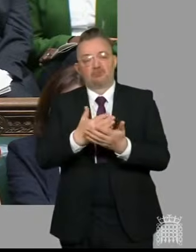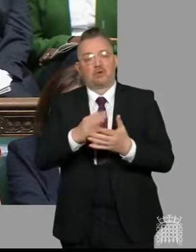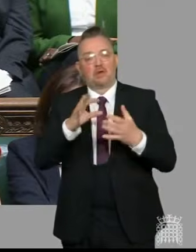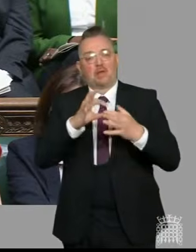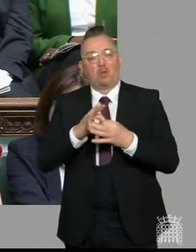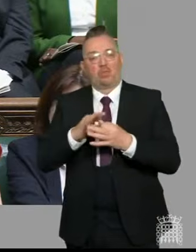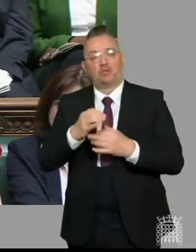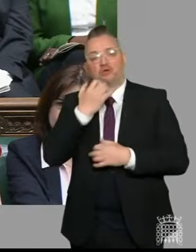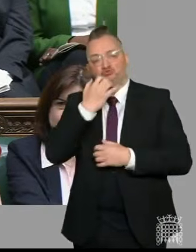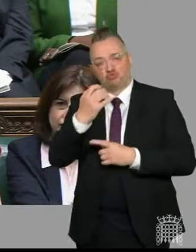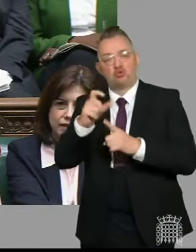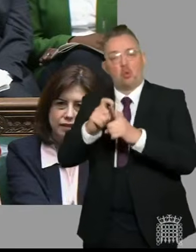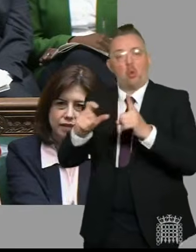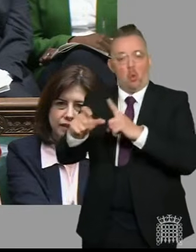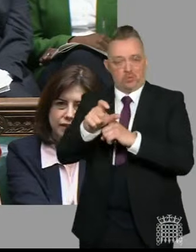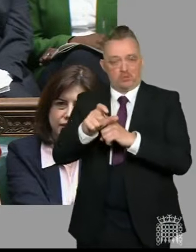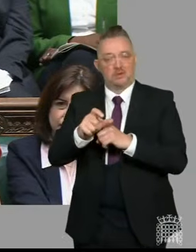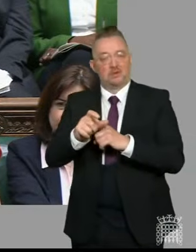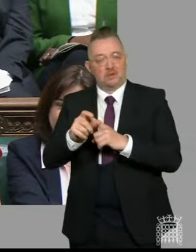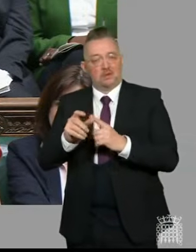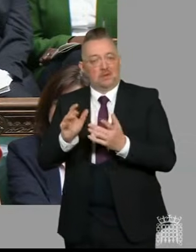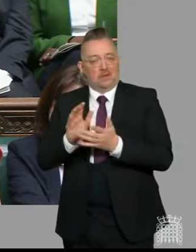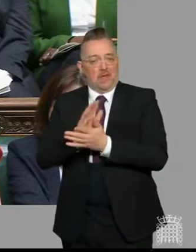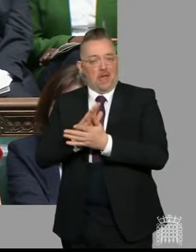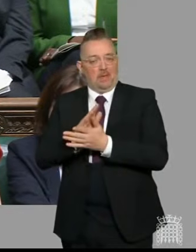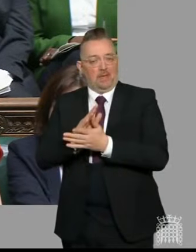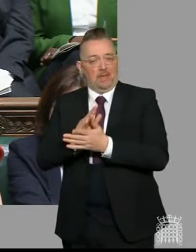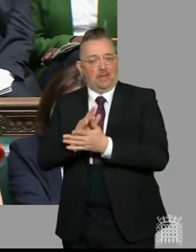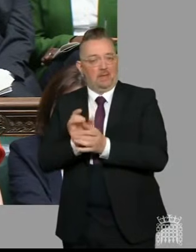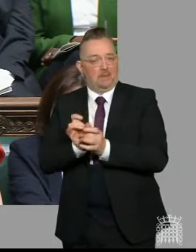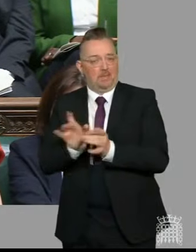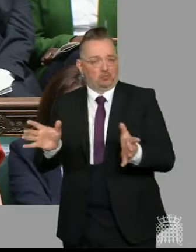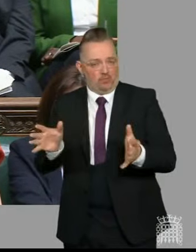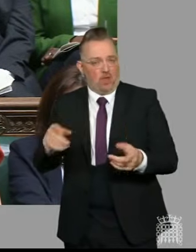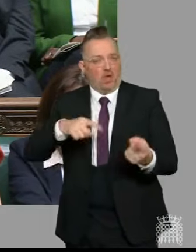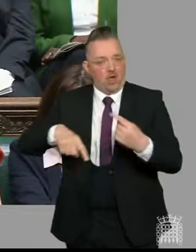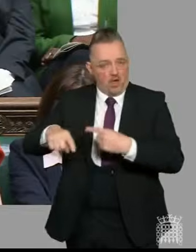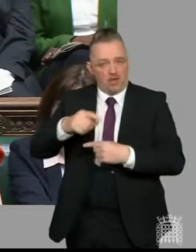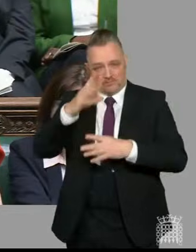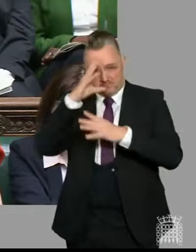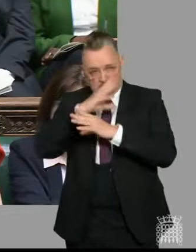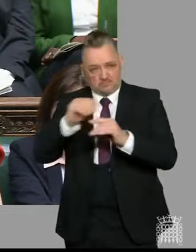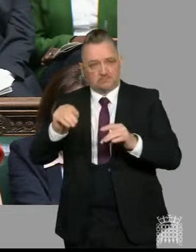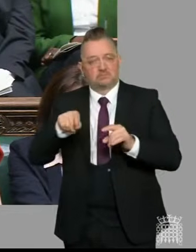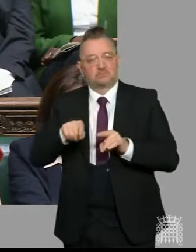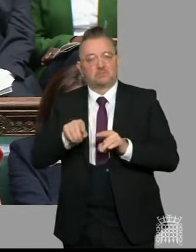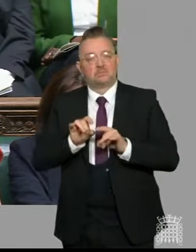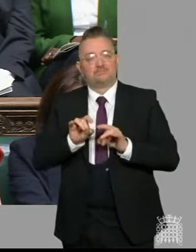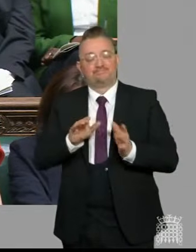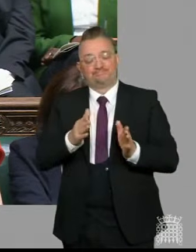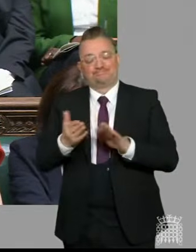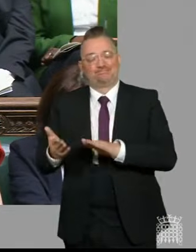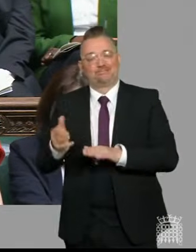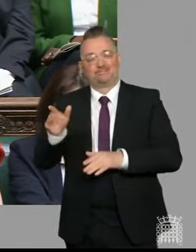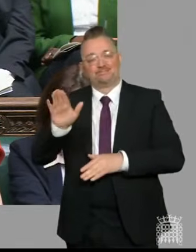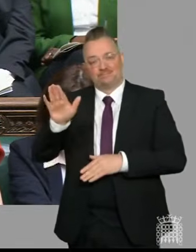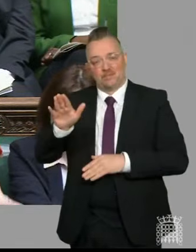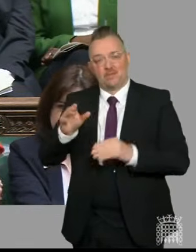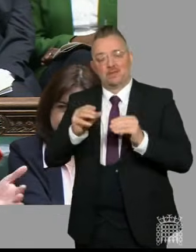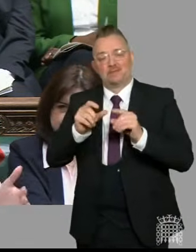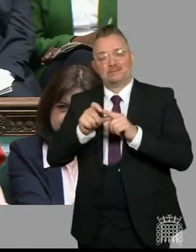and also start by acknowledging the loss of David Marquand and Baroness Massey, both of whom made historic